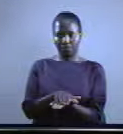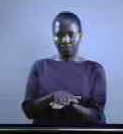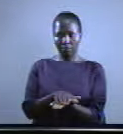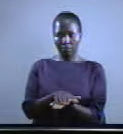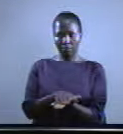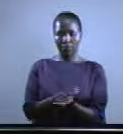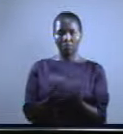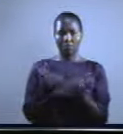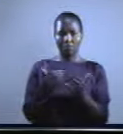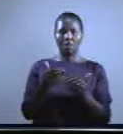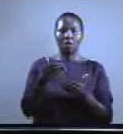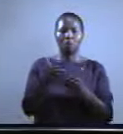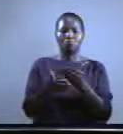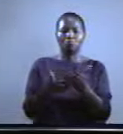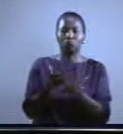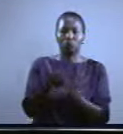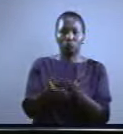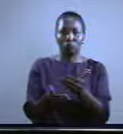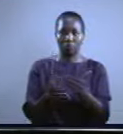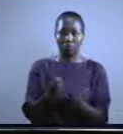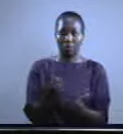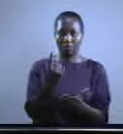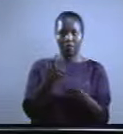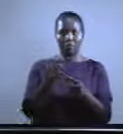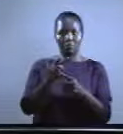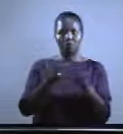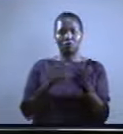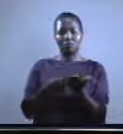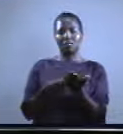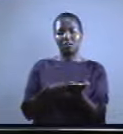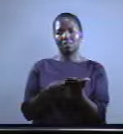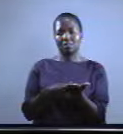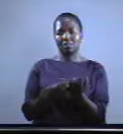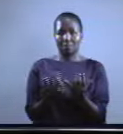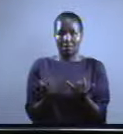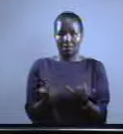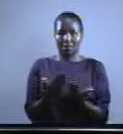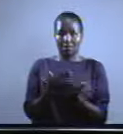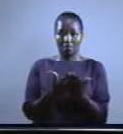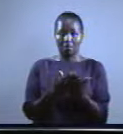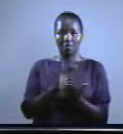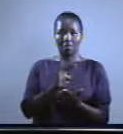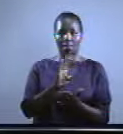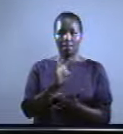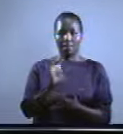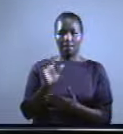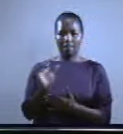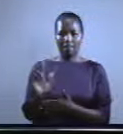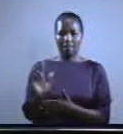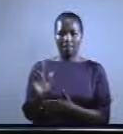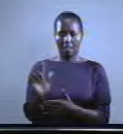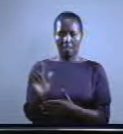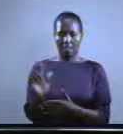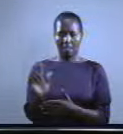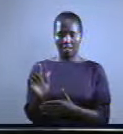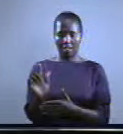We now proceed with the first reading debate on the bill.